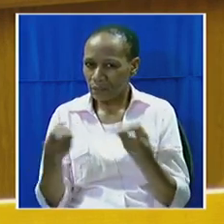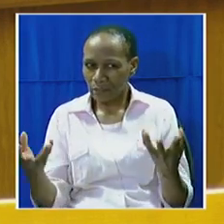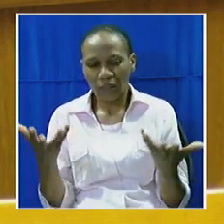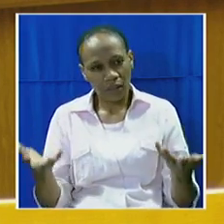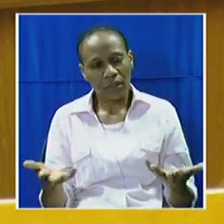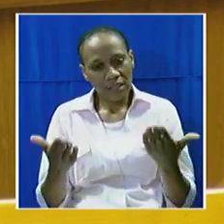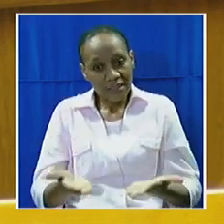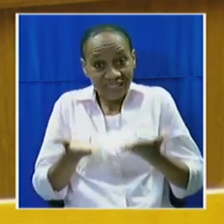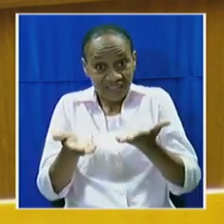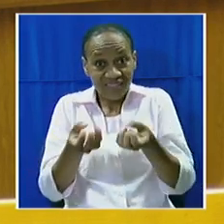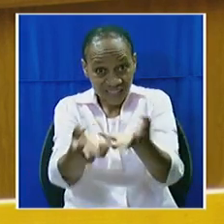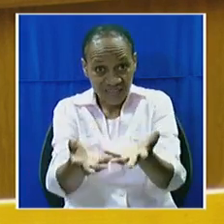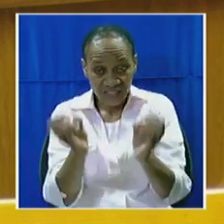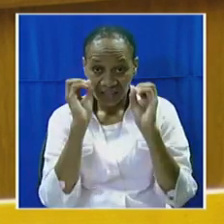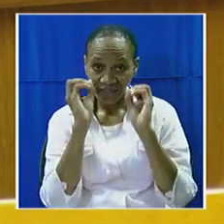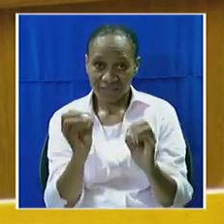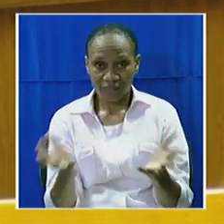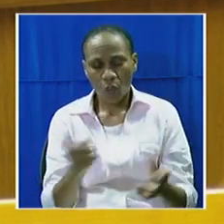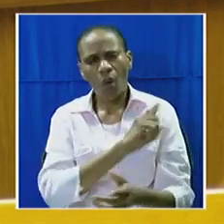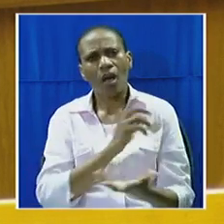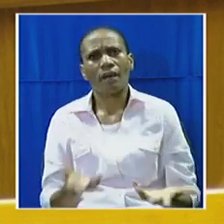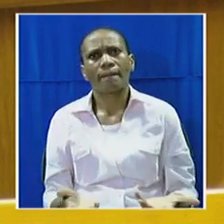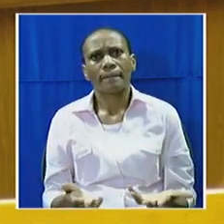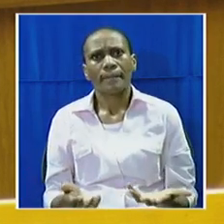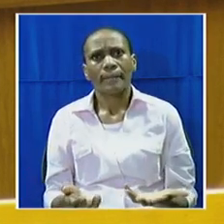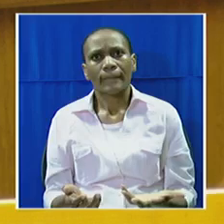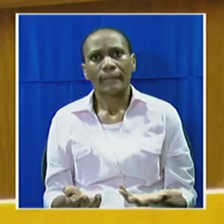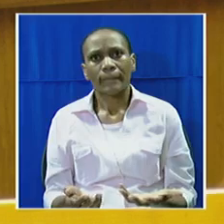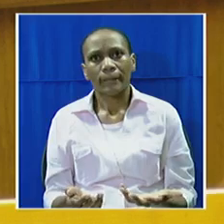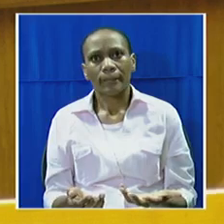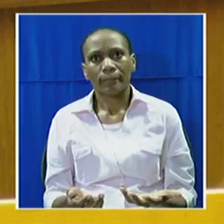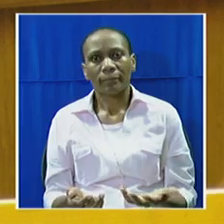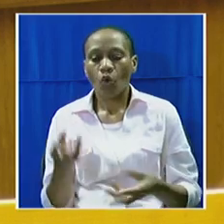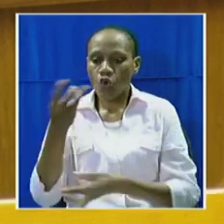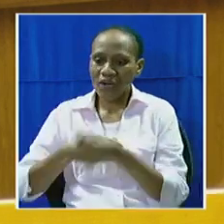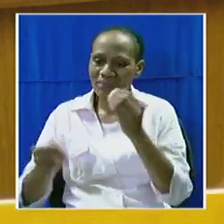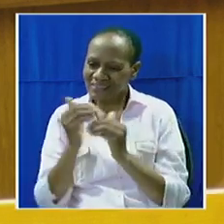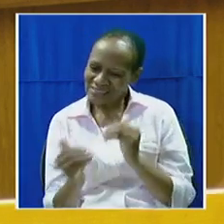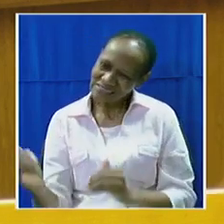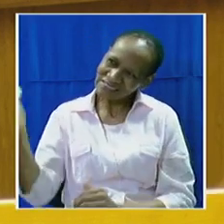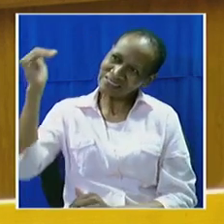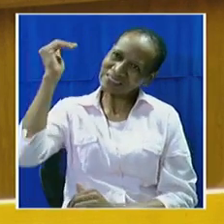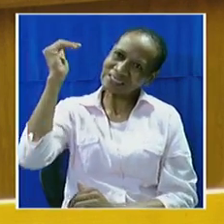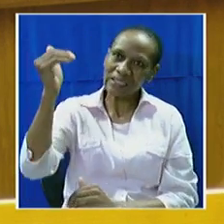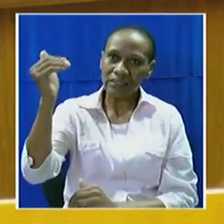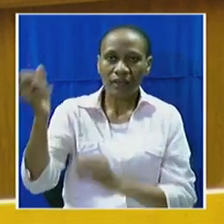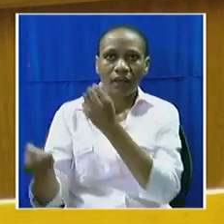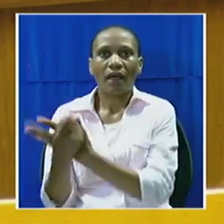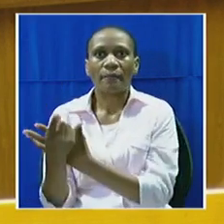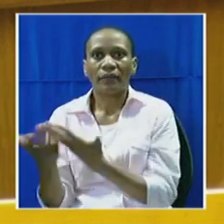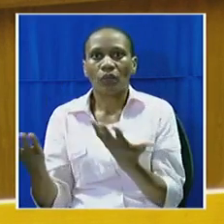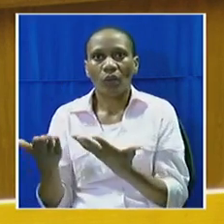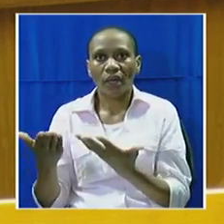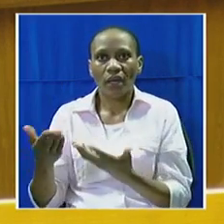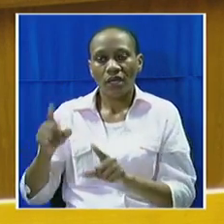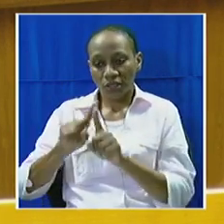not happening. Why? Because of the highest levels of corruptions that are taking place at